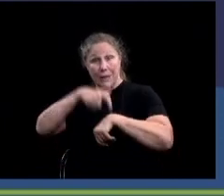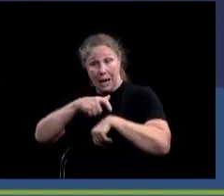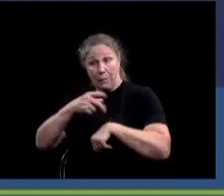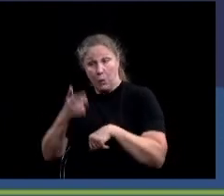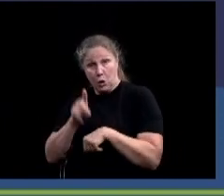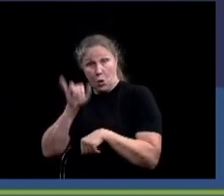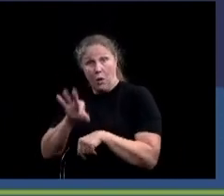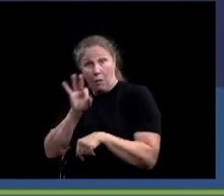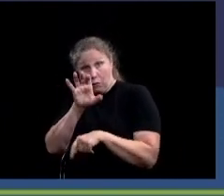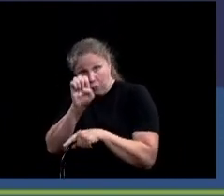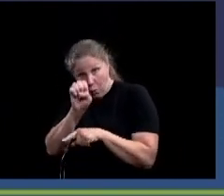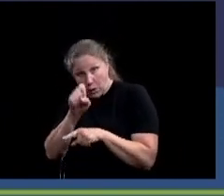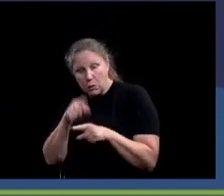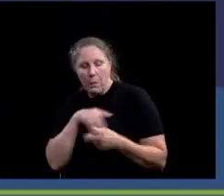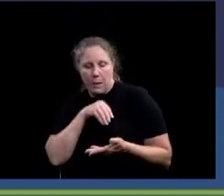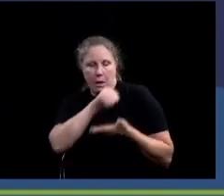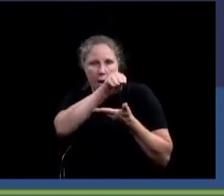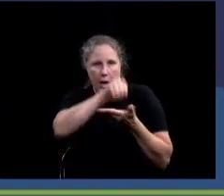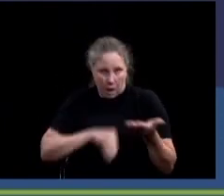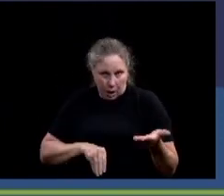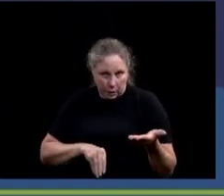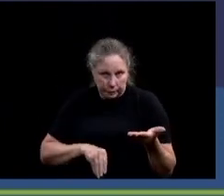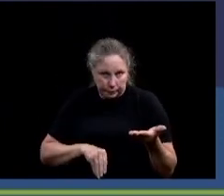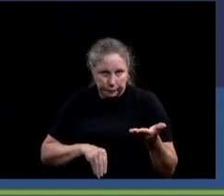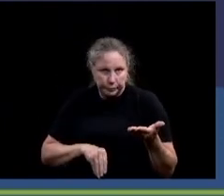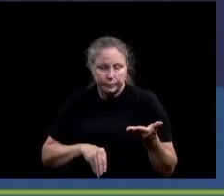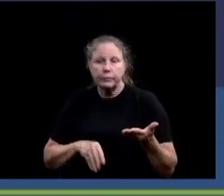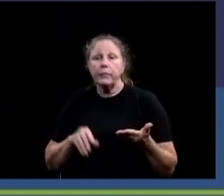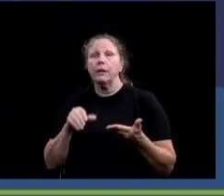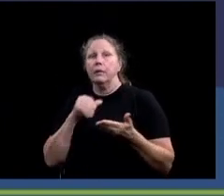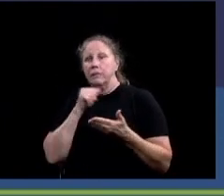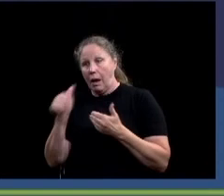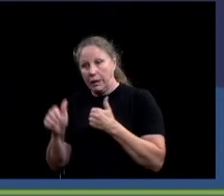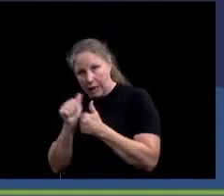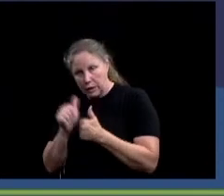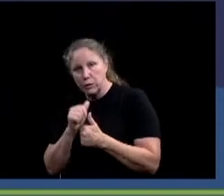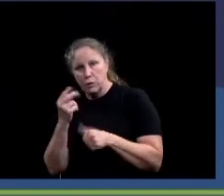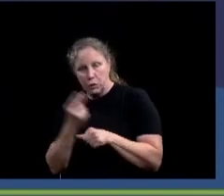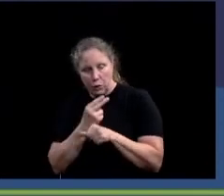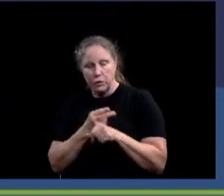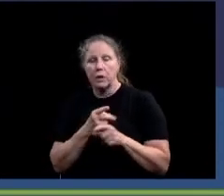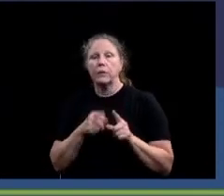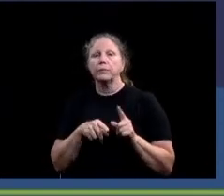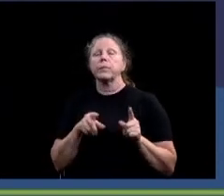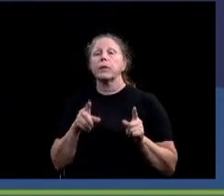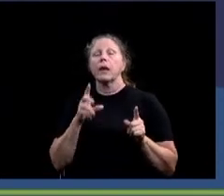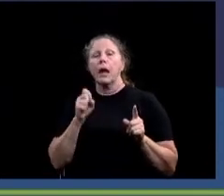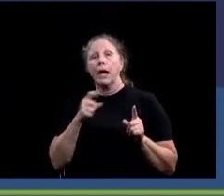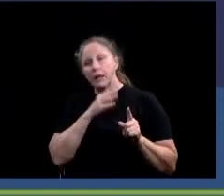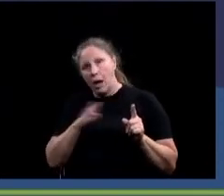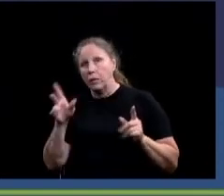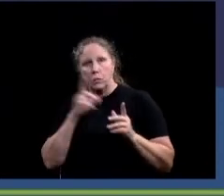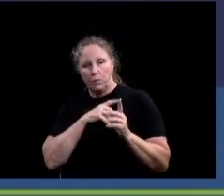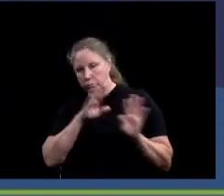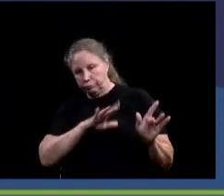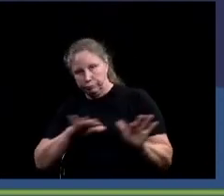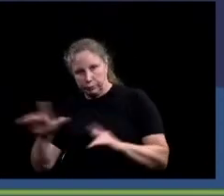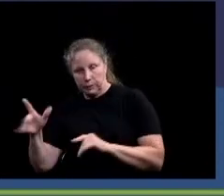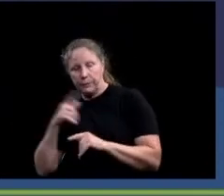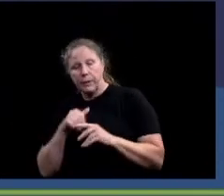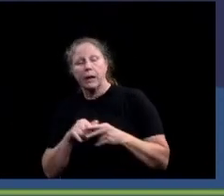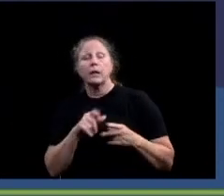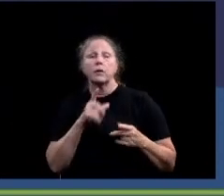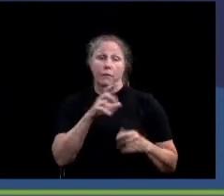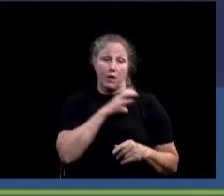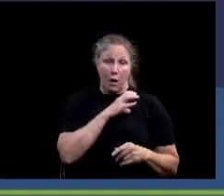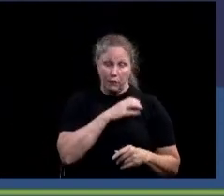administrative report form and on offense and supplemental police reports. And that is when an officer uses one of the following. It can